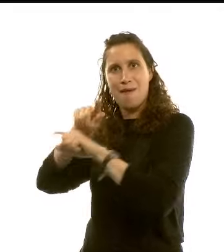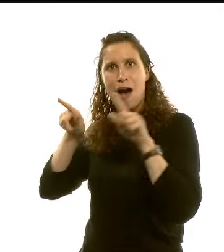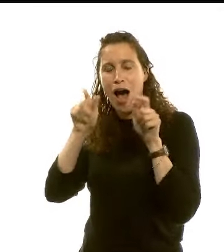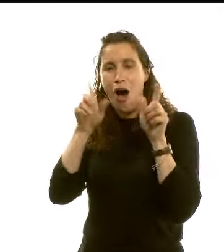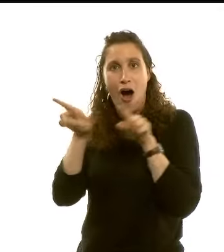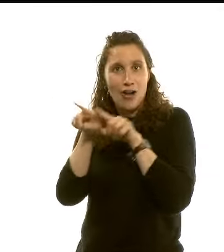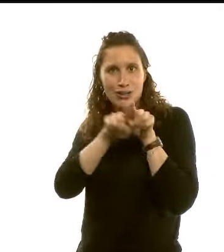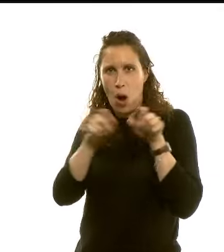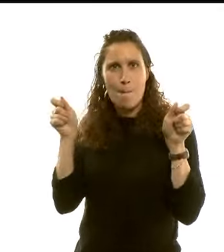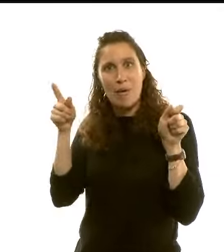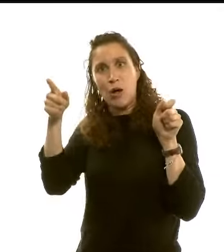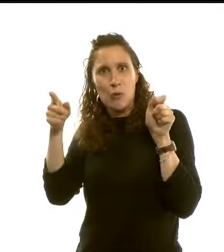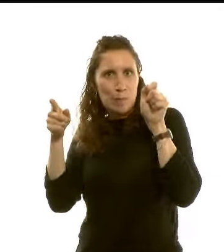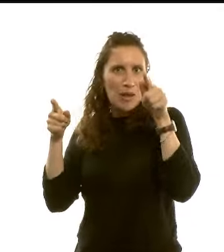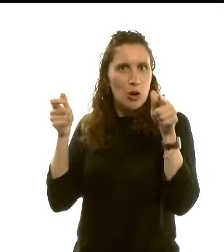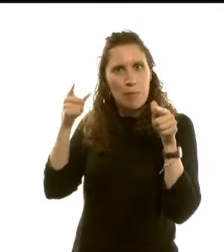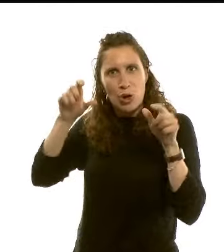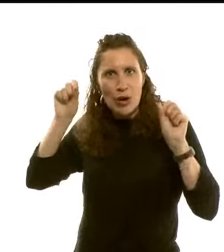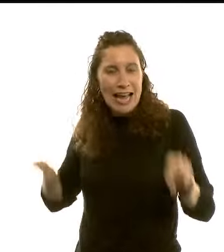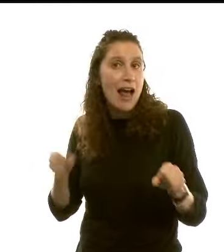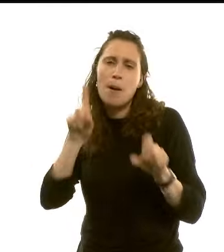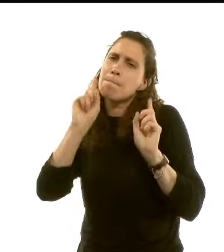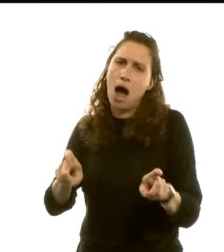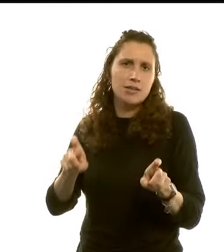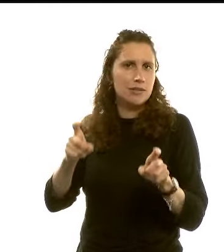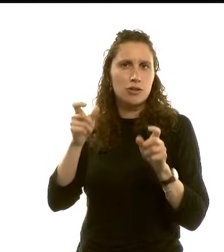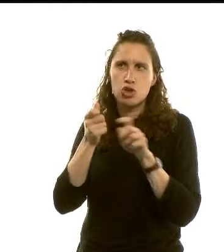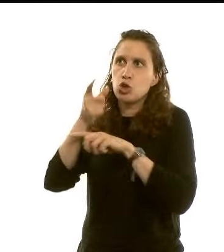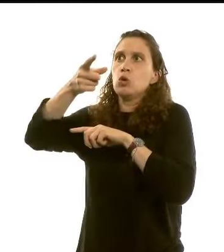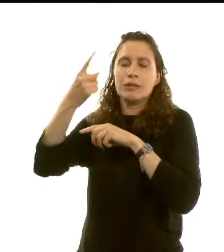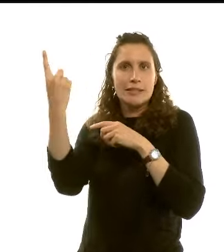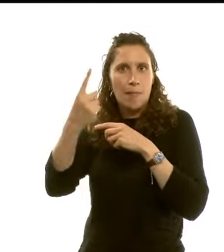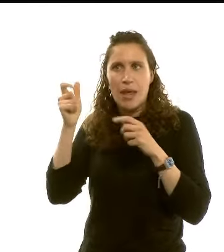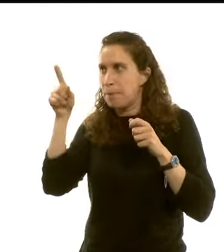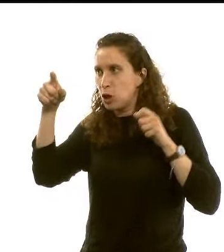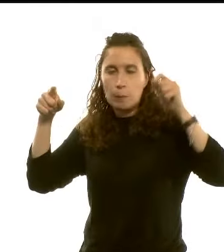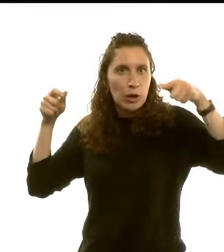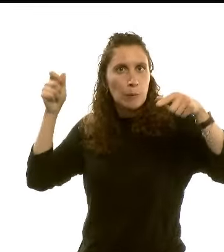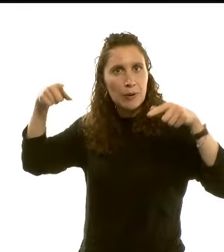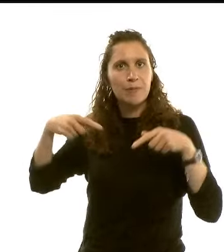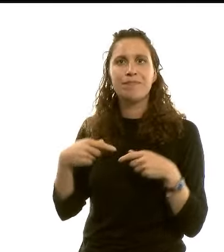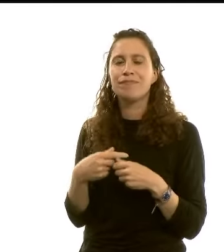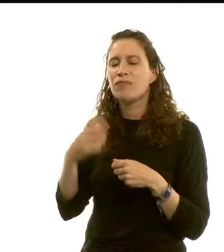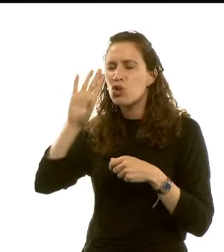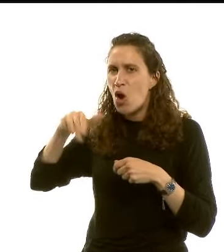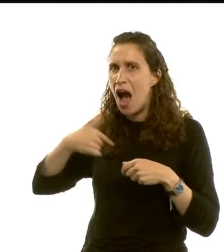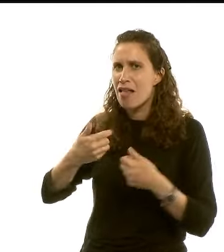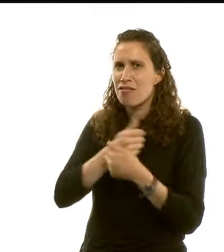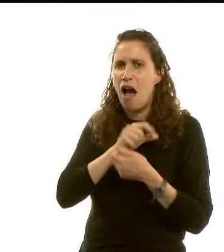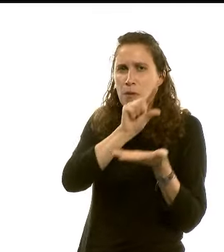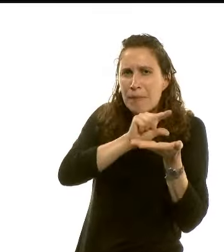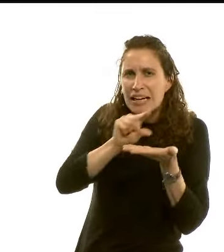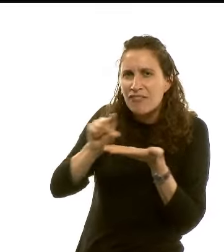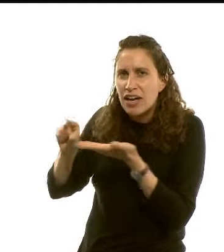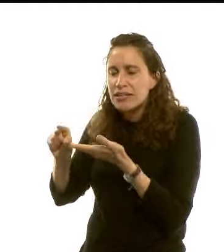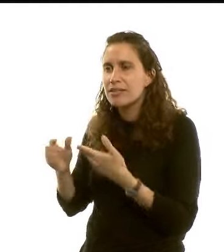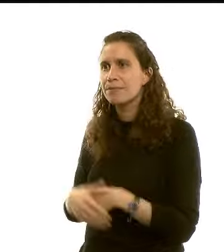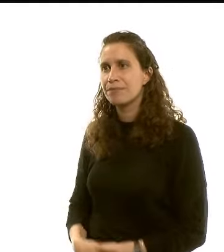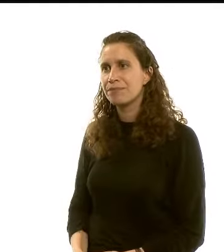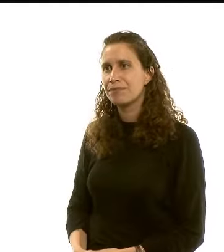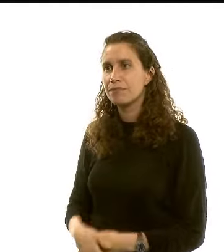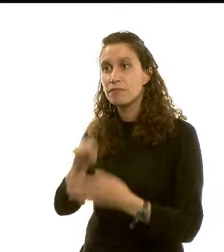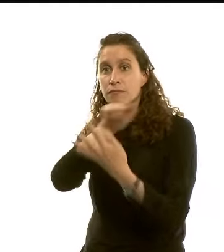shooting function. Yeah. It's got to shoot something. Yeah, we got to shoot something. Well, if it's not known by now, I love minifigures, so tell us about the minifigures. Oh, sure. Yeah,